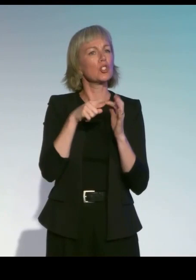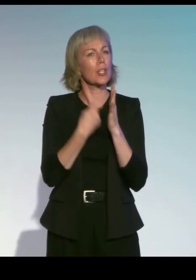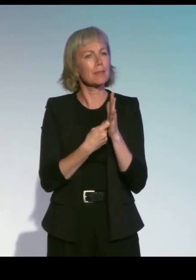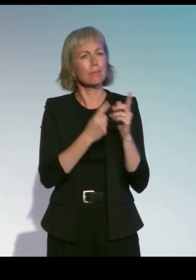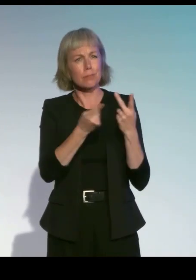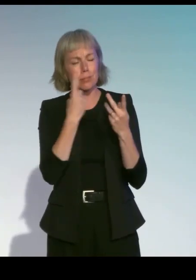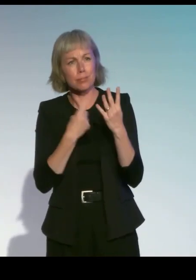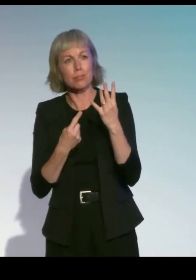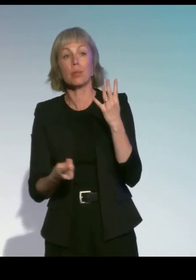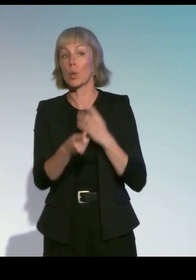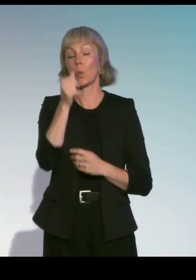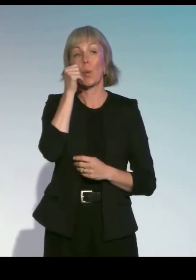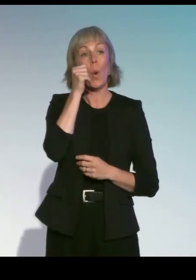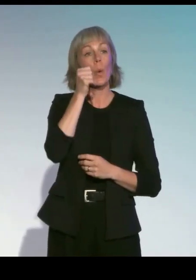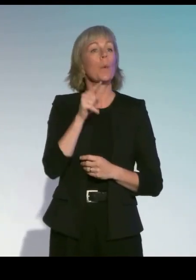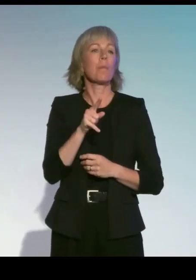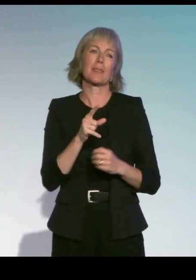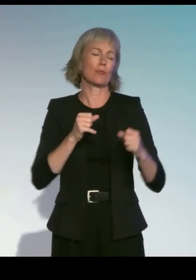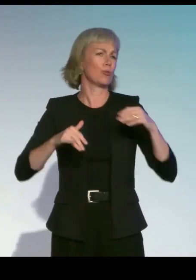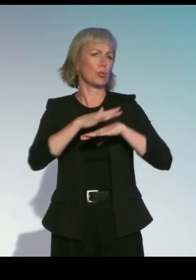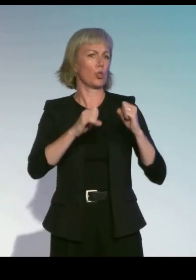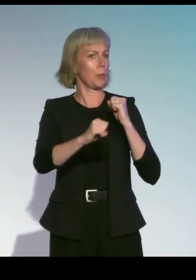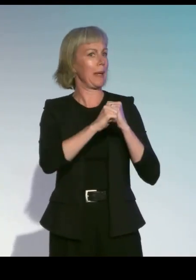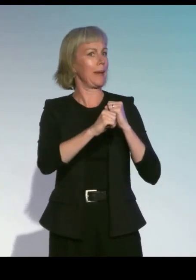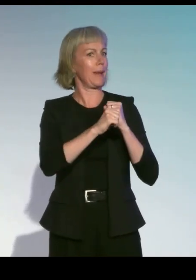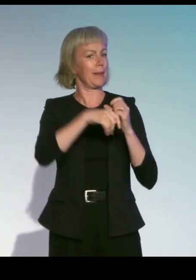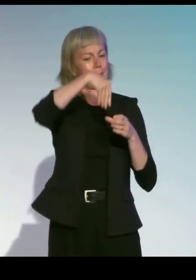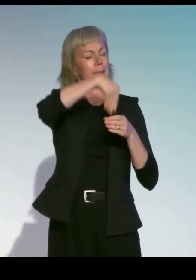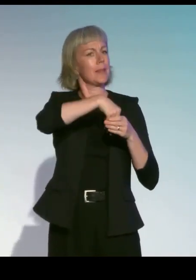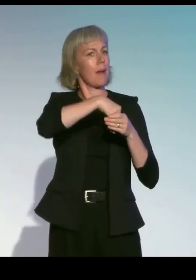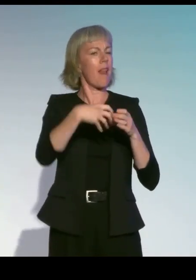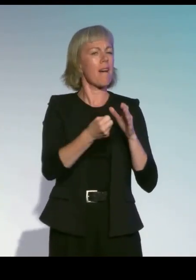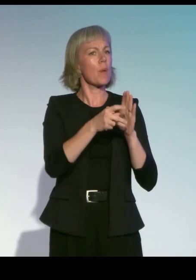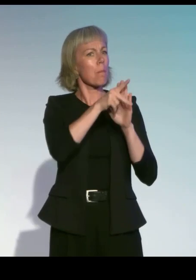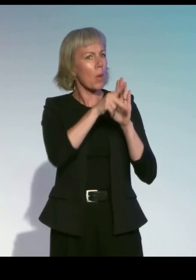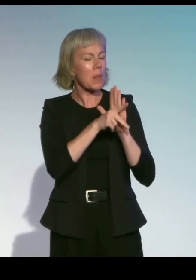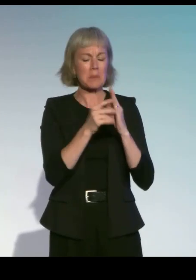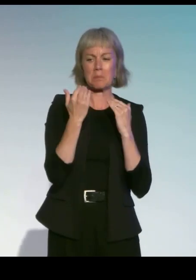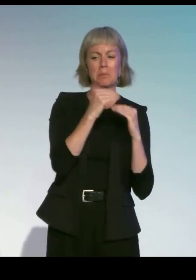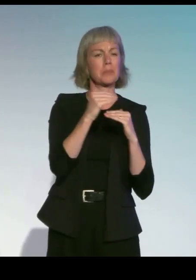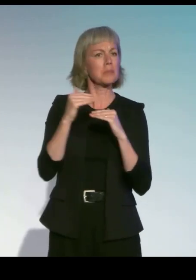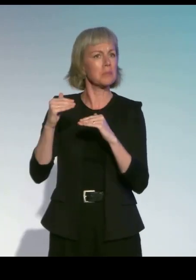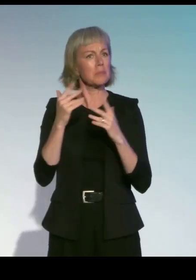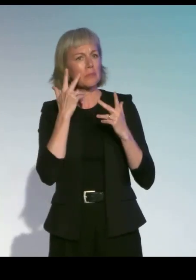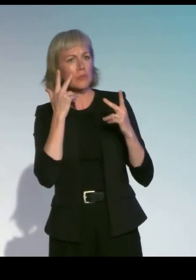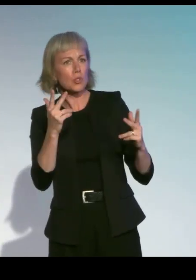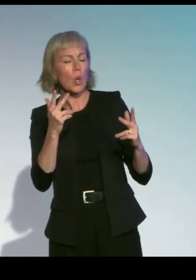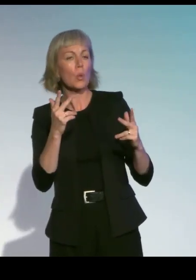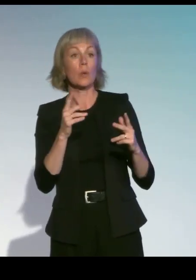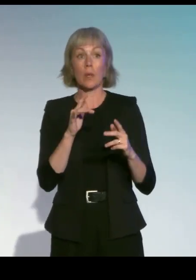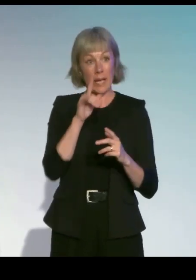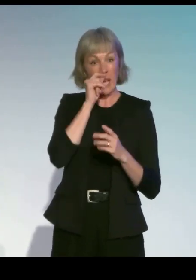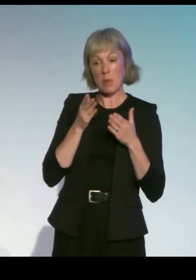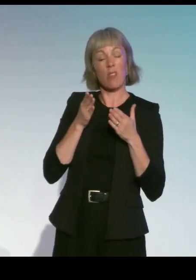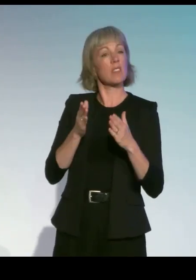many of you will know, social media platforms have often policies that restrict or prohibit consensual